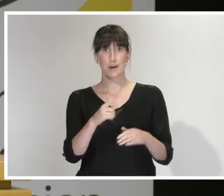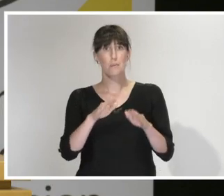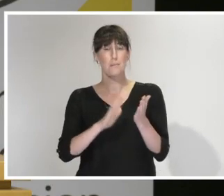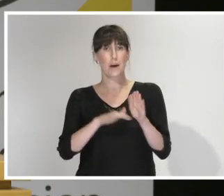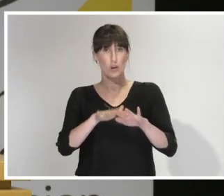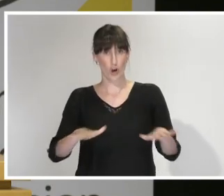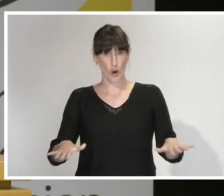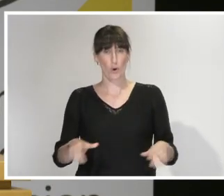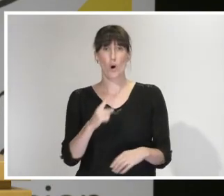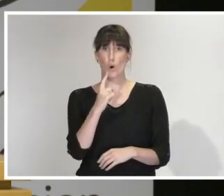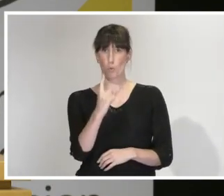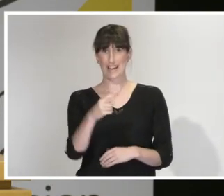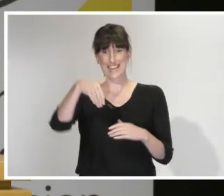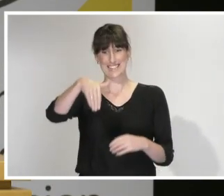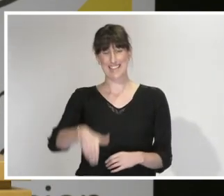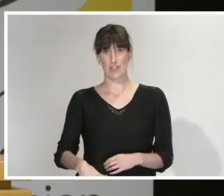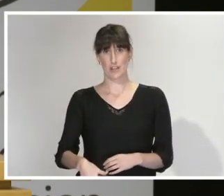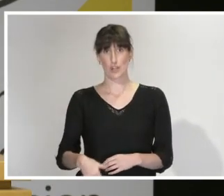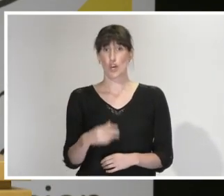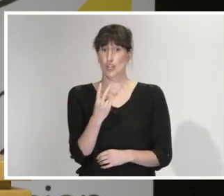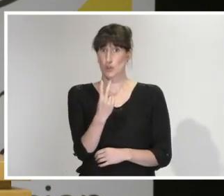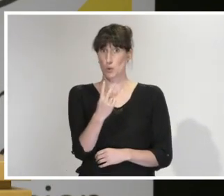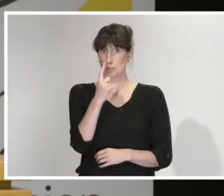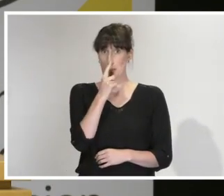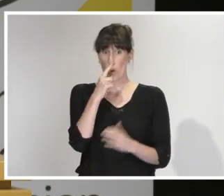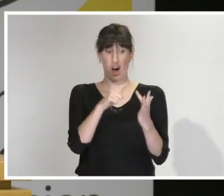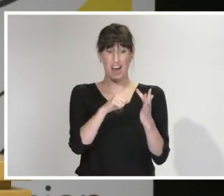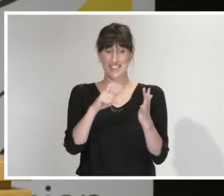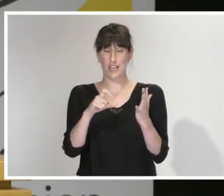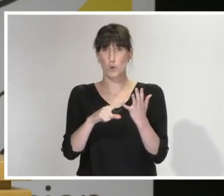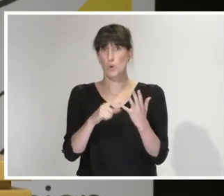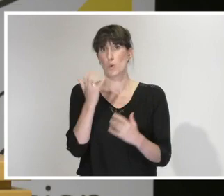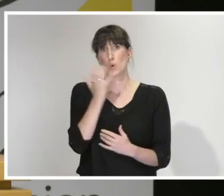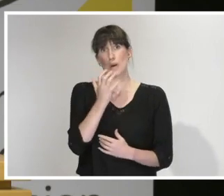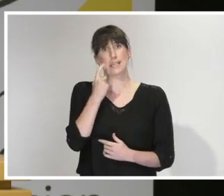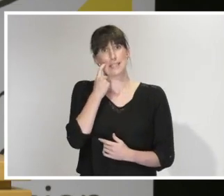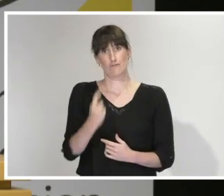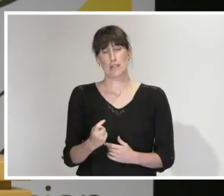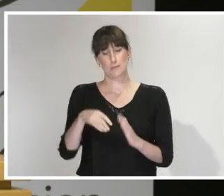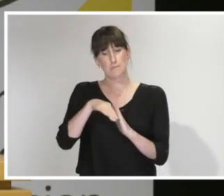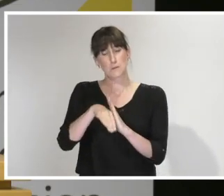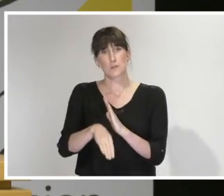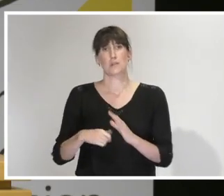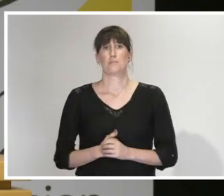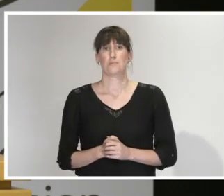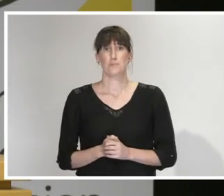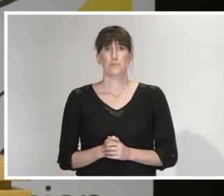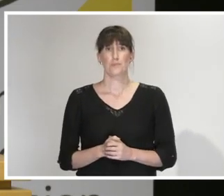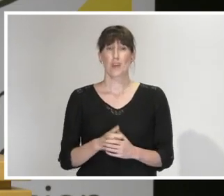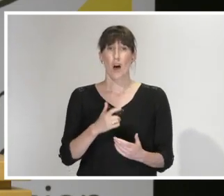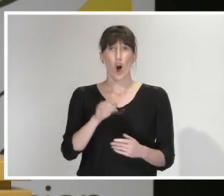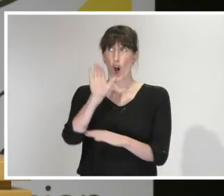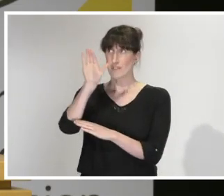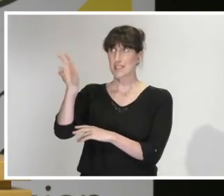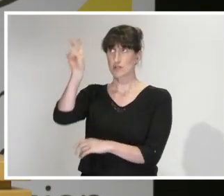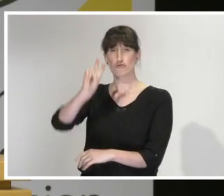condition. For the cases we have information on, we are seeing a strong link to overseas travel, though that continues to decline as